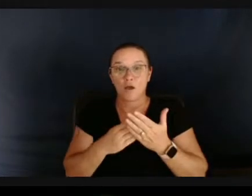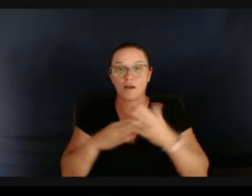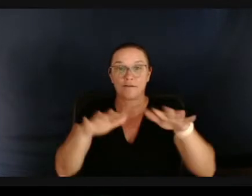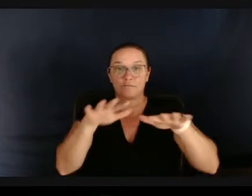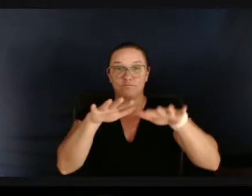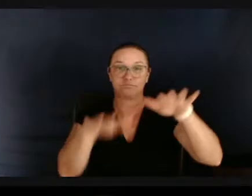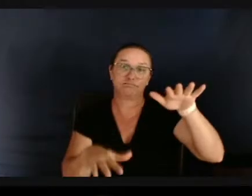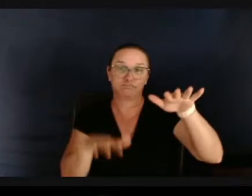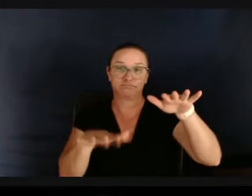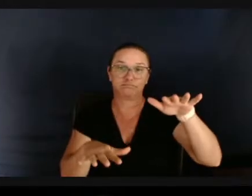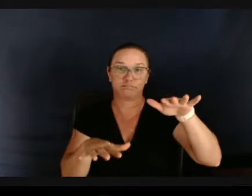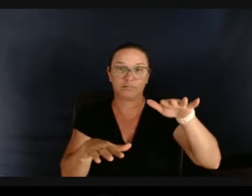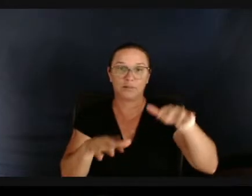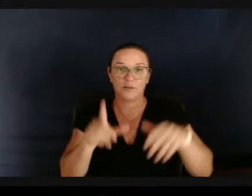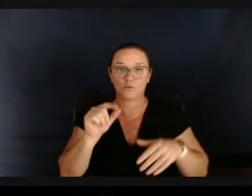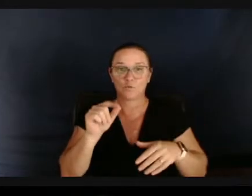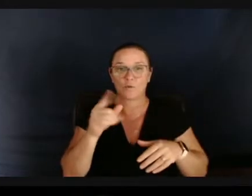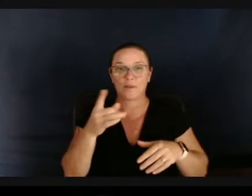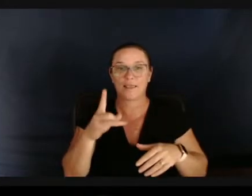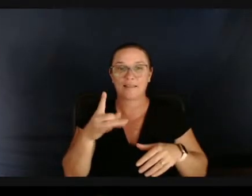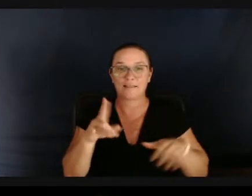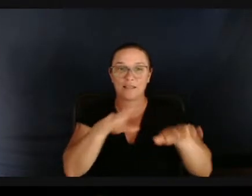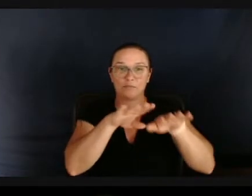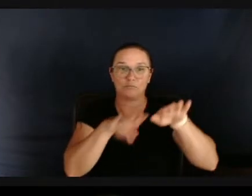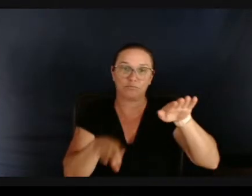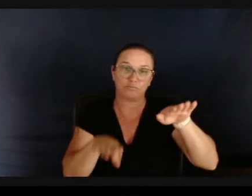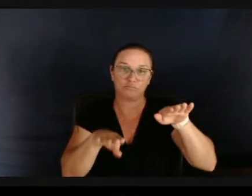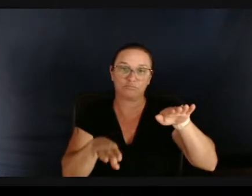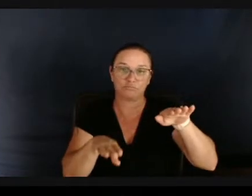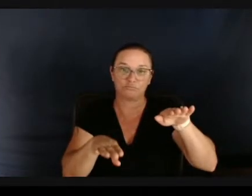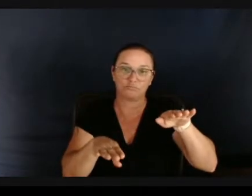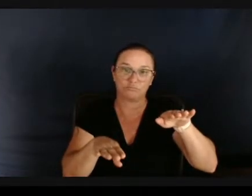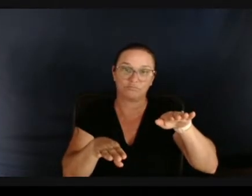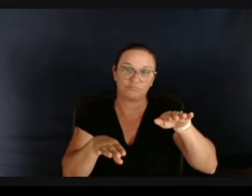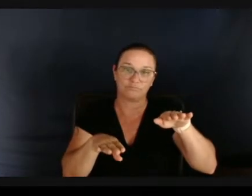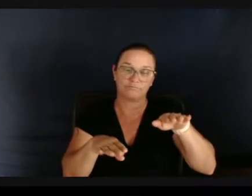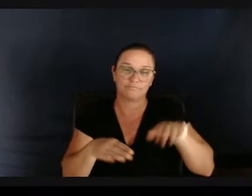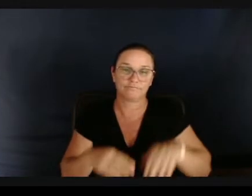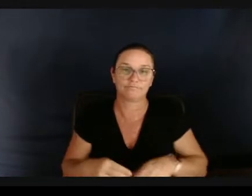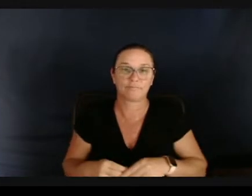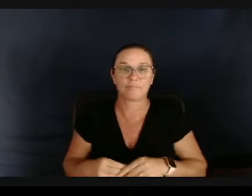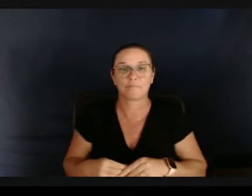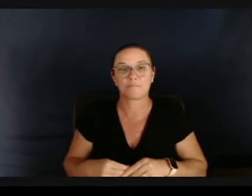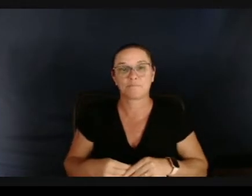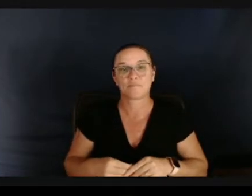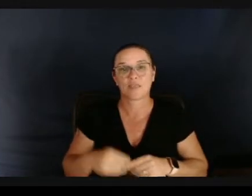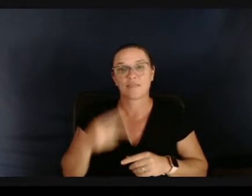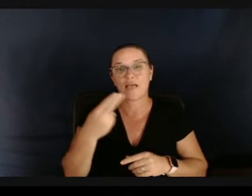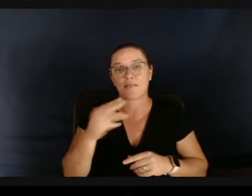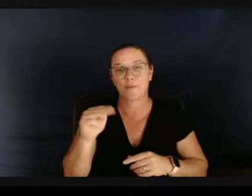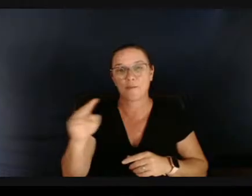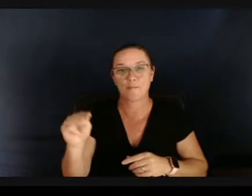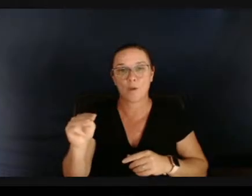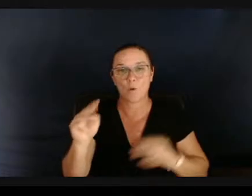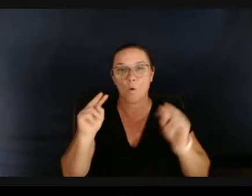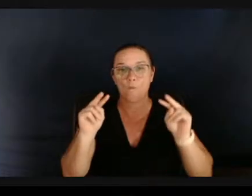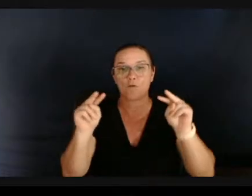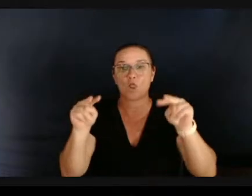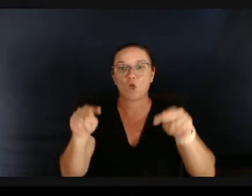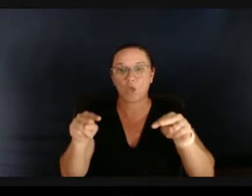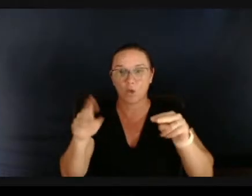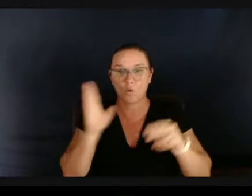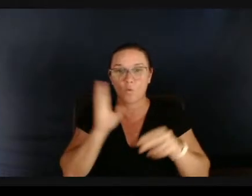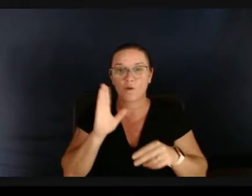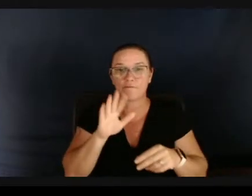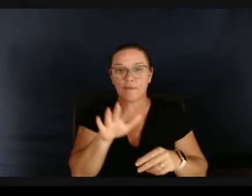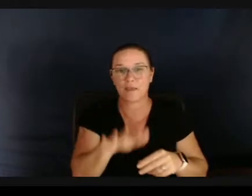in 2018, partially into the crater on that sliver of ground, and the Hale-Ma'uma'u overlook would have been somewhere down